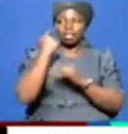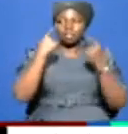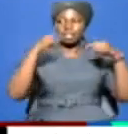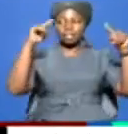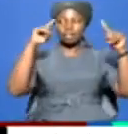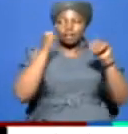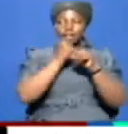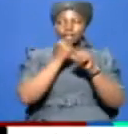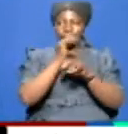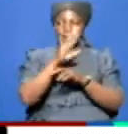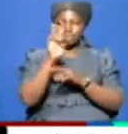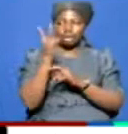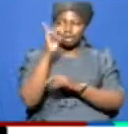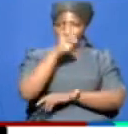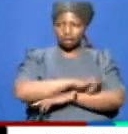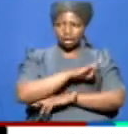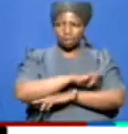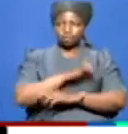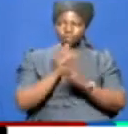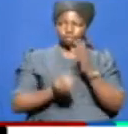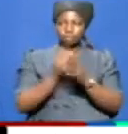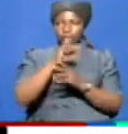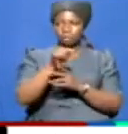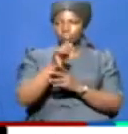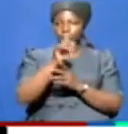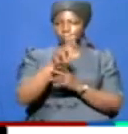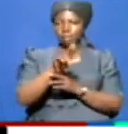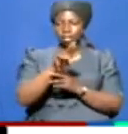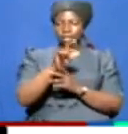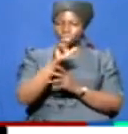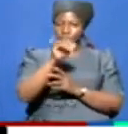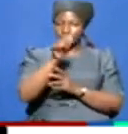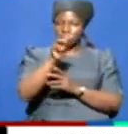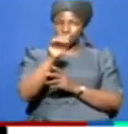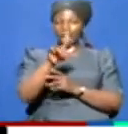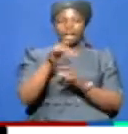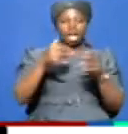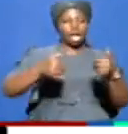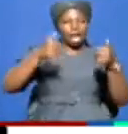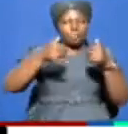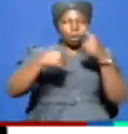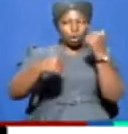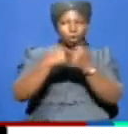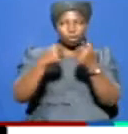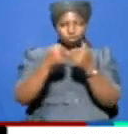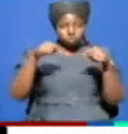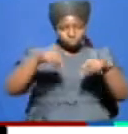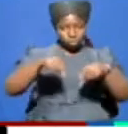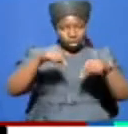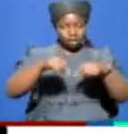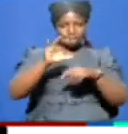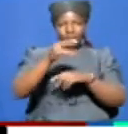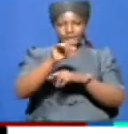held the second day of the inaugural Jamal's Cup tournament on 18th November, that is today, at Charter Hall, Nairobi. Meanwhile,